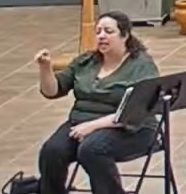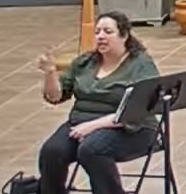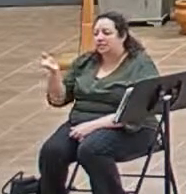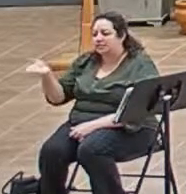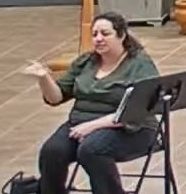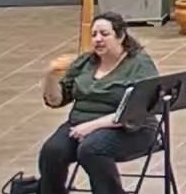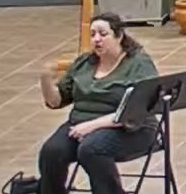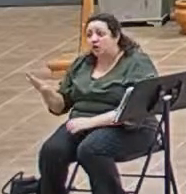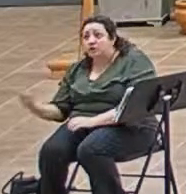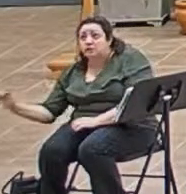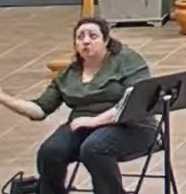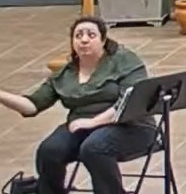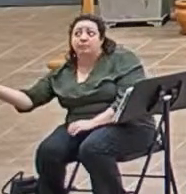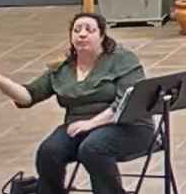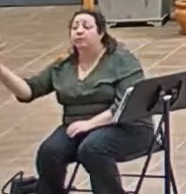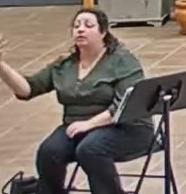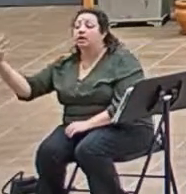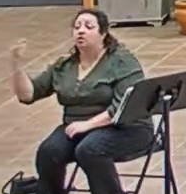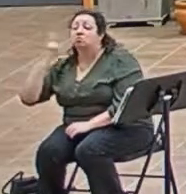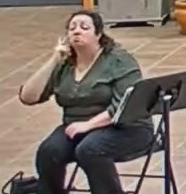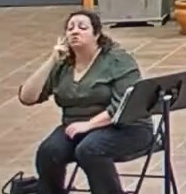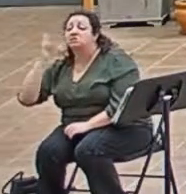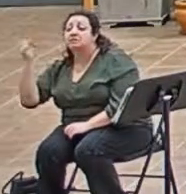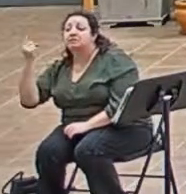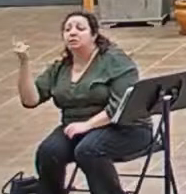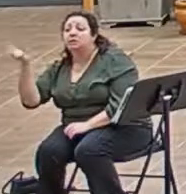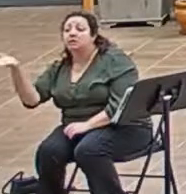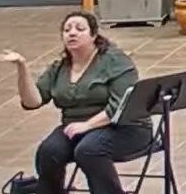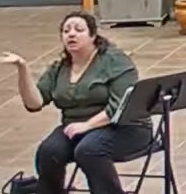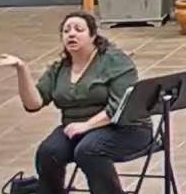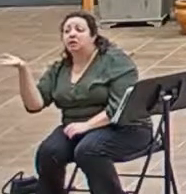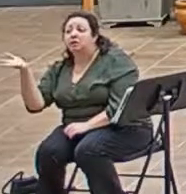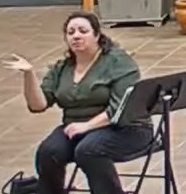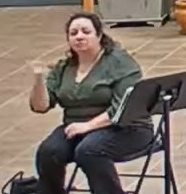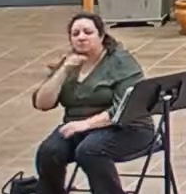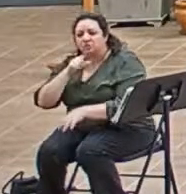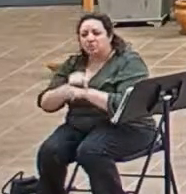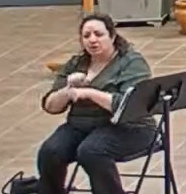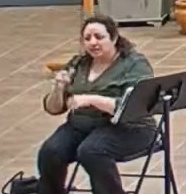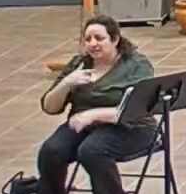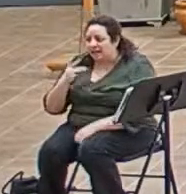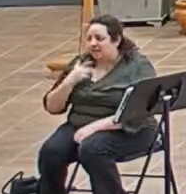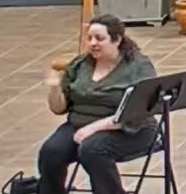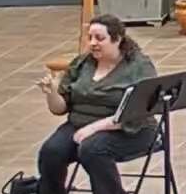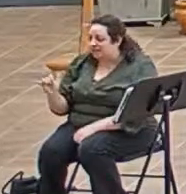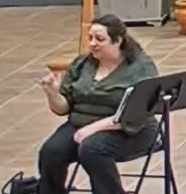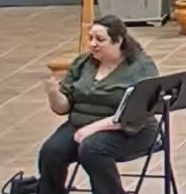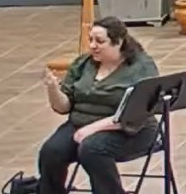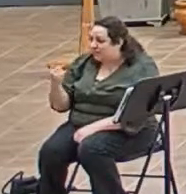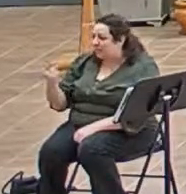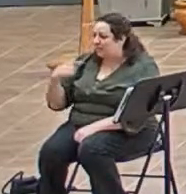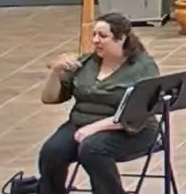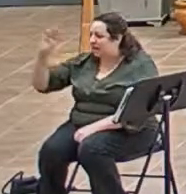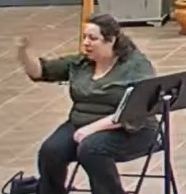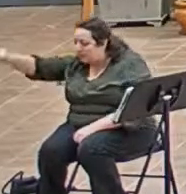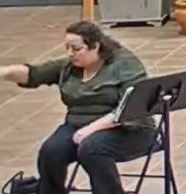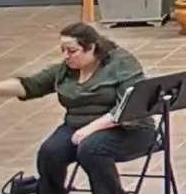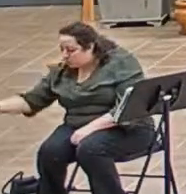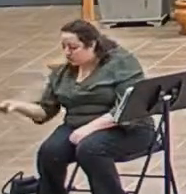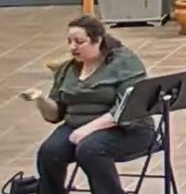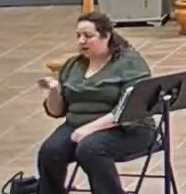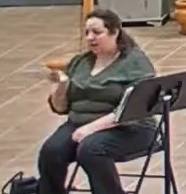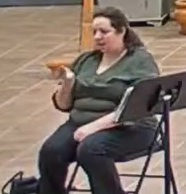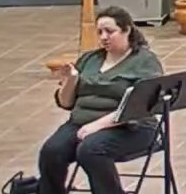enough, I felt something. And I ended up pulling out this bank